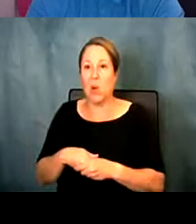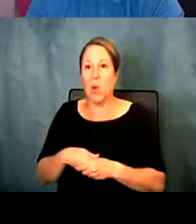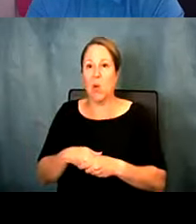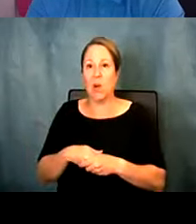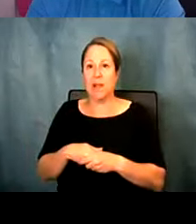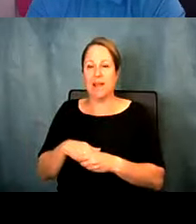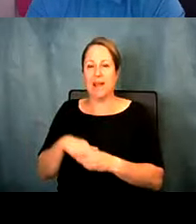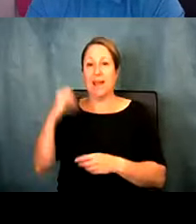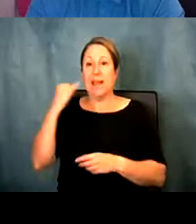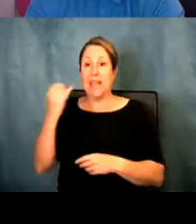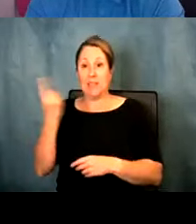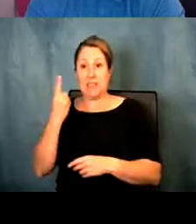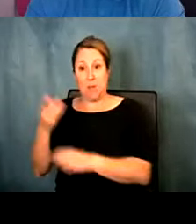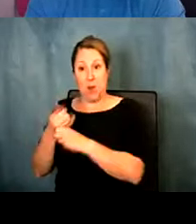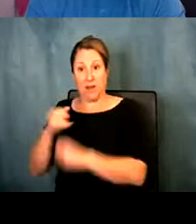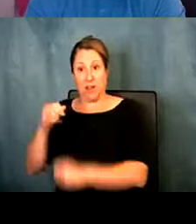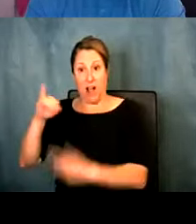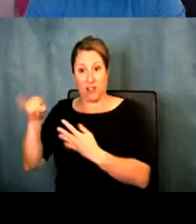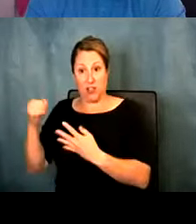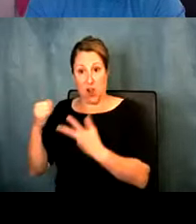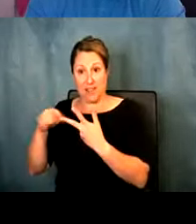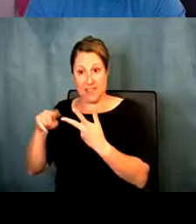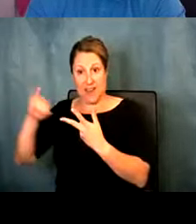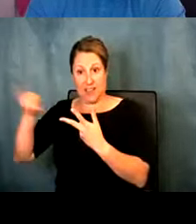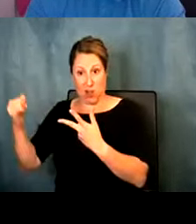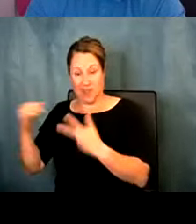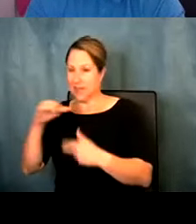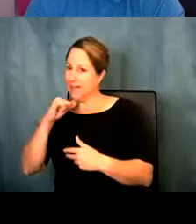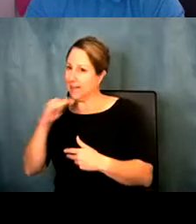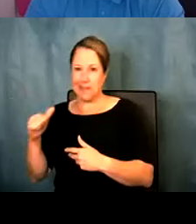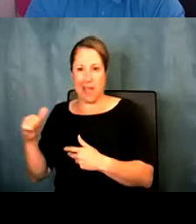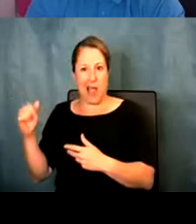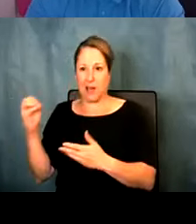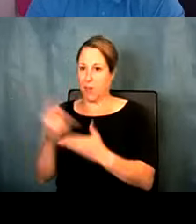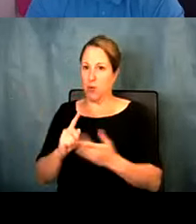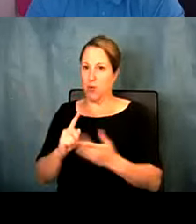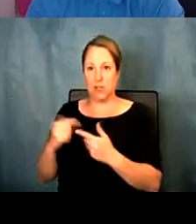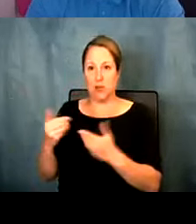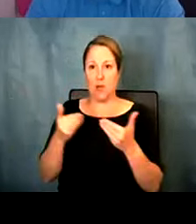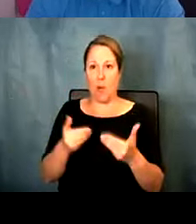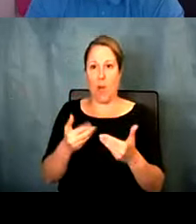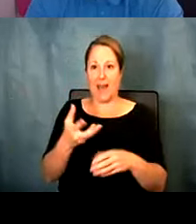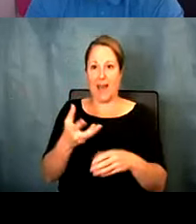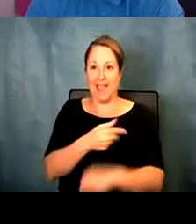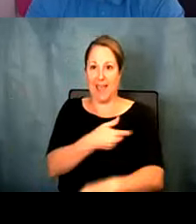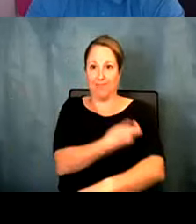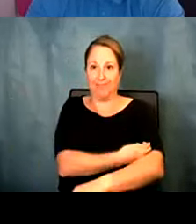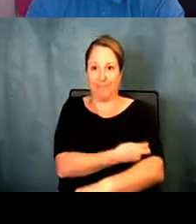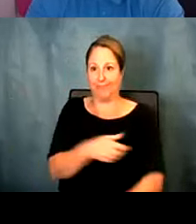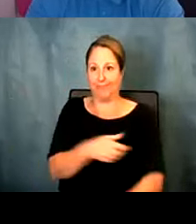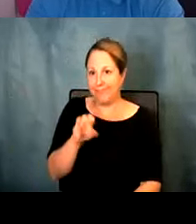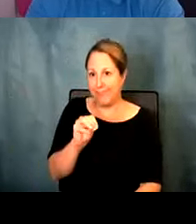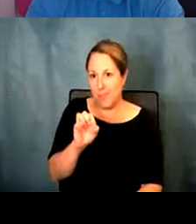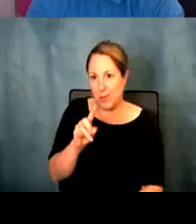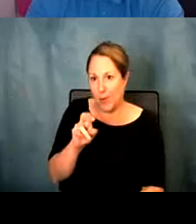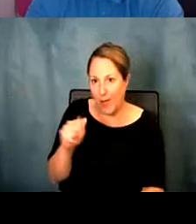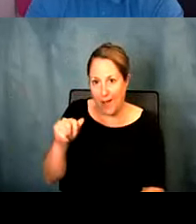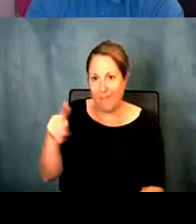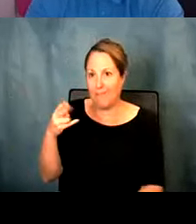that that's important because that's a question we're getting a lot. That may or may not change as time proceeds, but as of